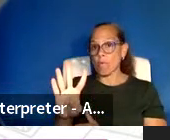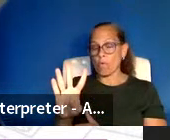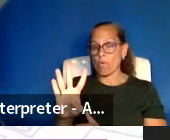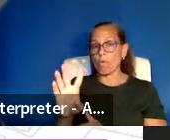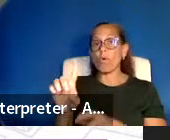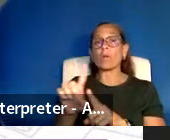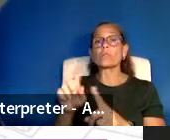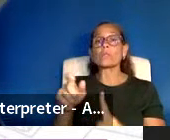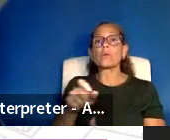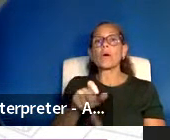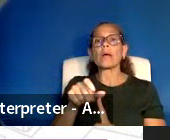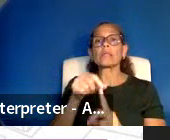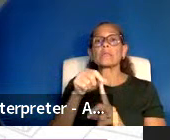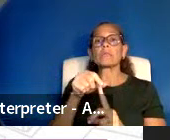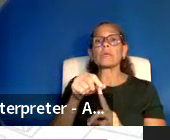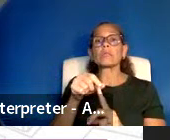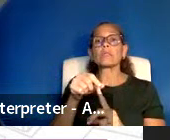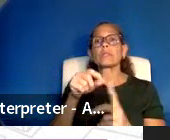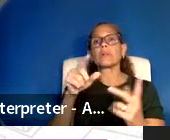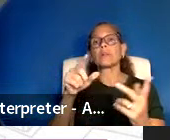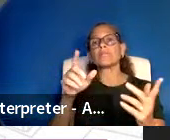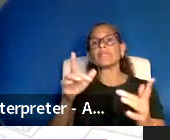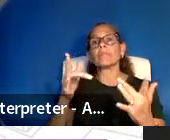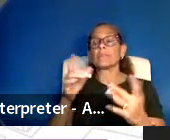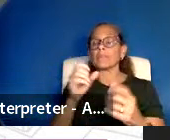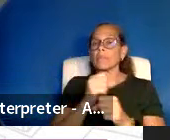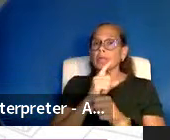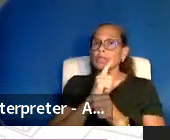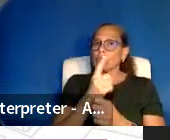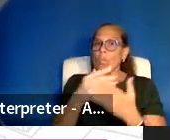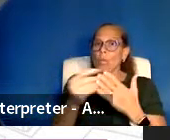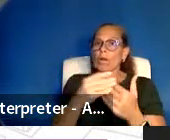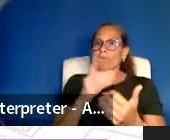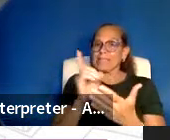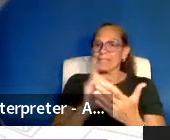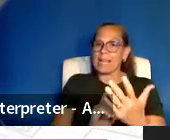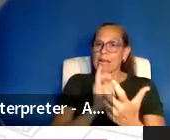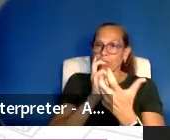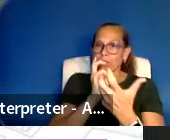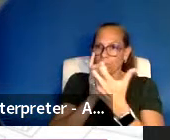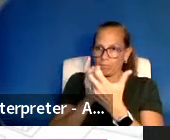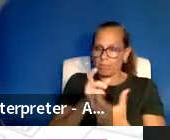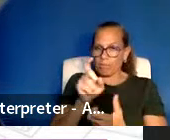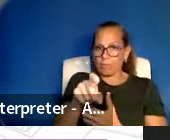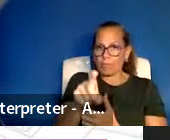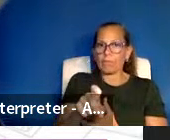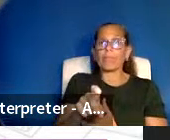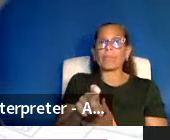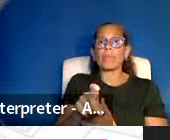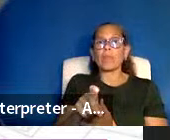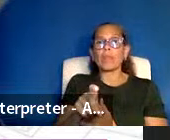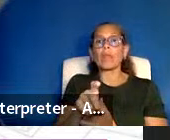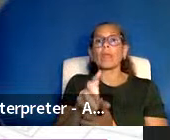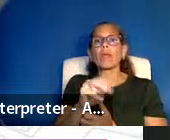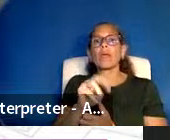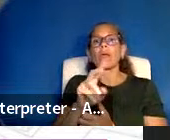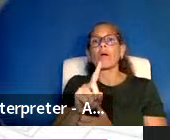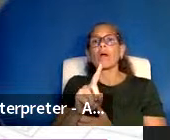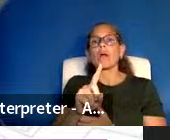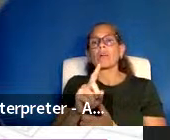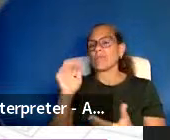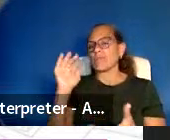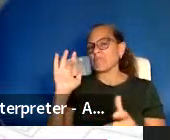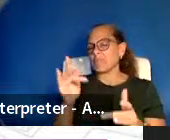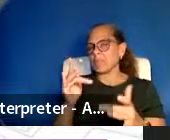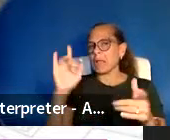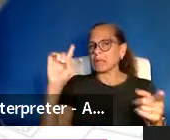site controls to ensure a quality design that meets community needs. The R61 district is, as I said, a medium density residential district,